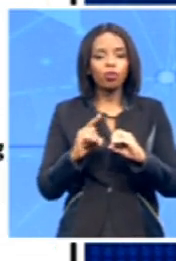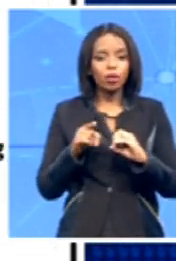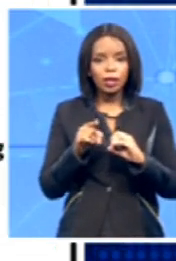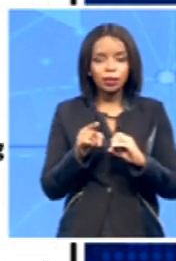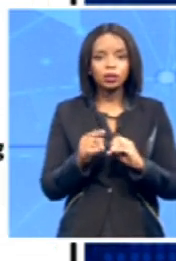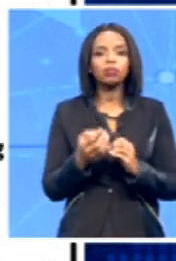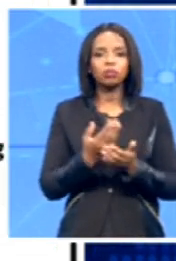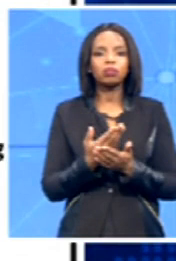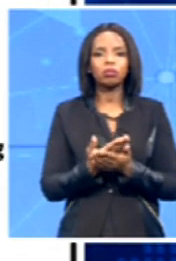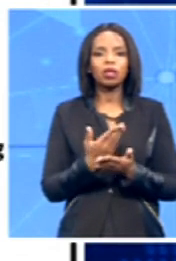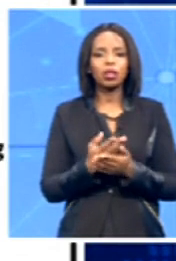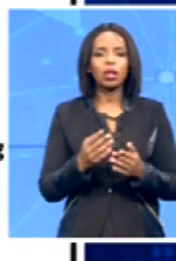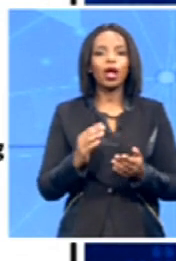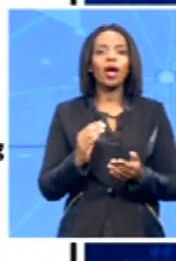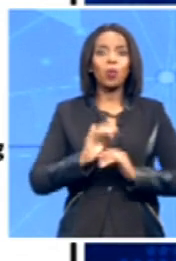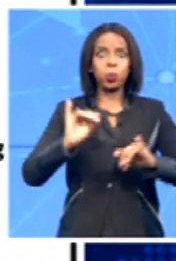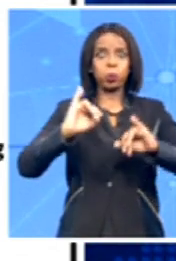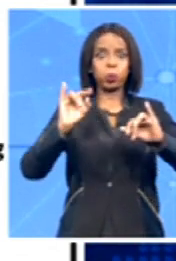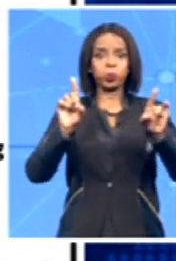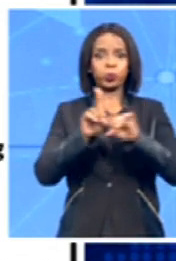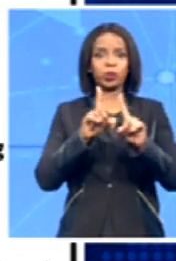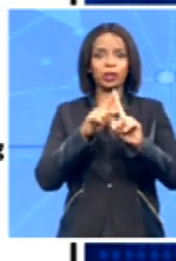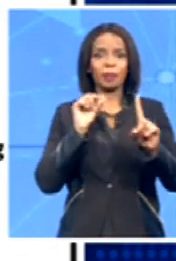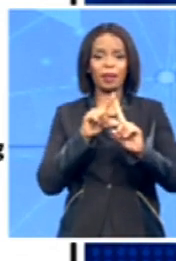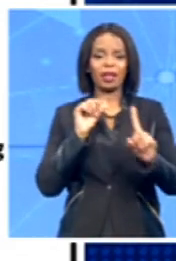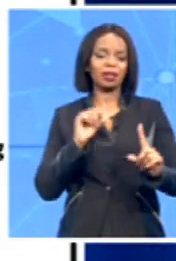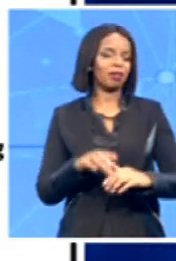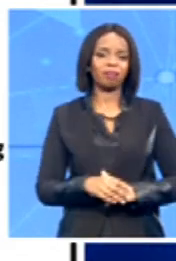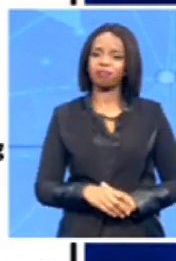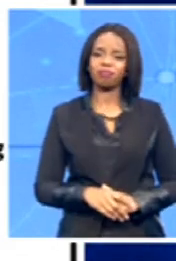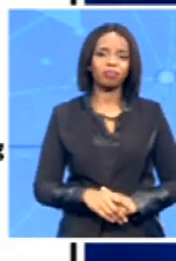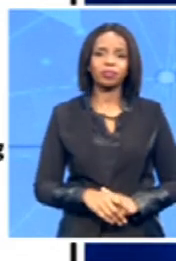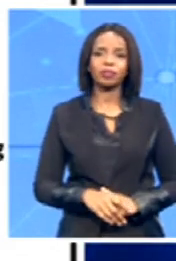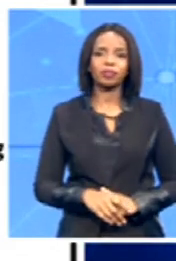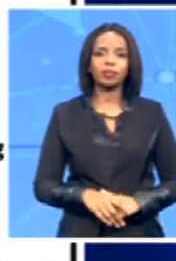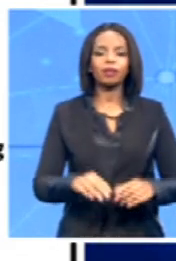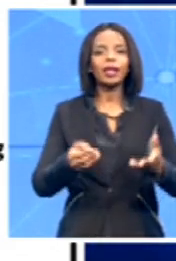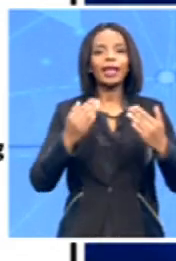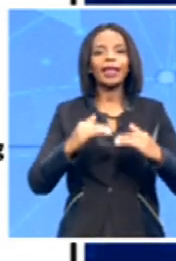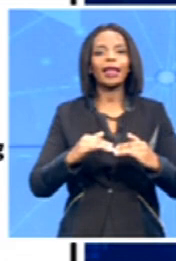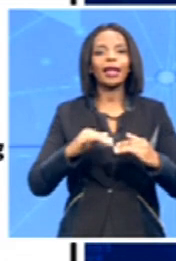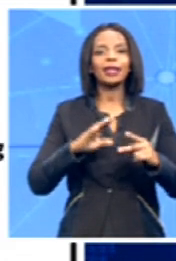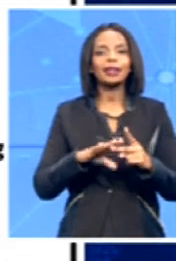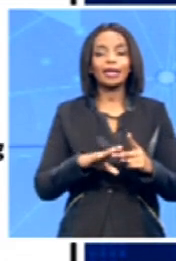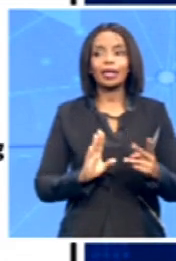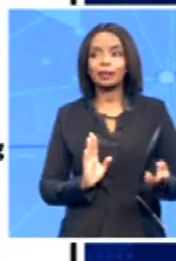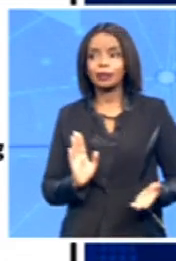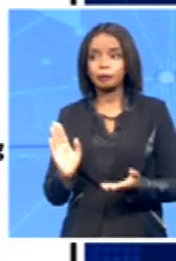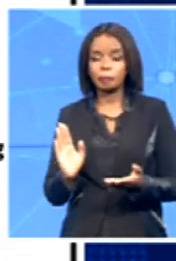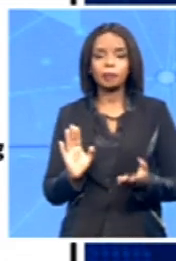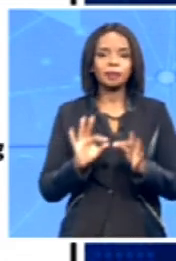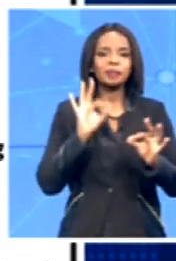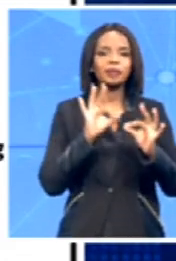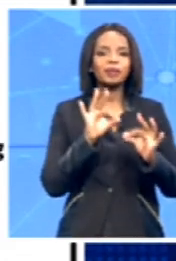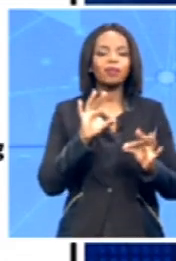previous wave. The second one then, which is then specifically the question, how much protection are vaccine providing